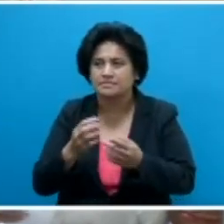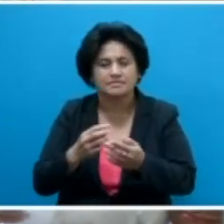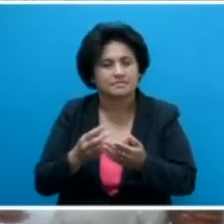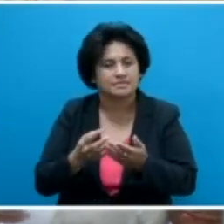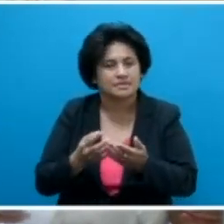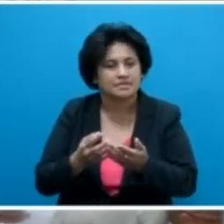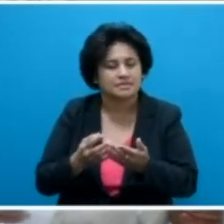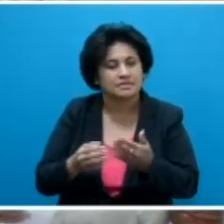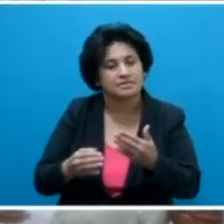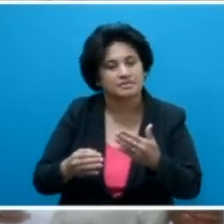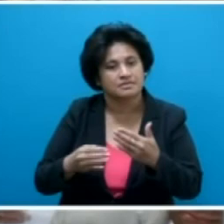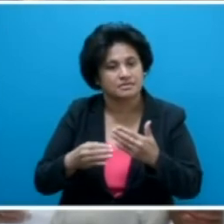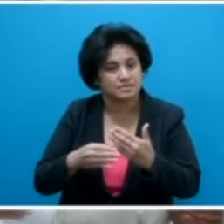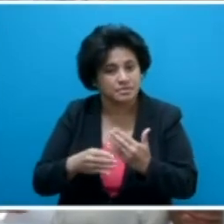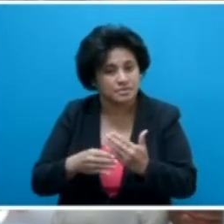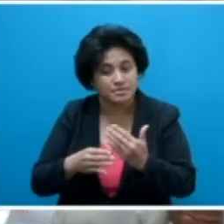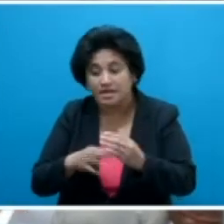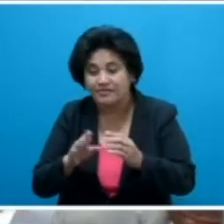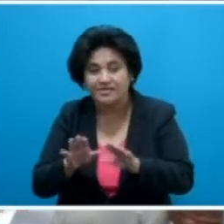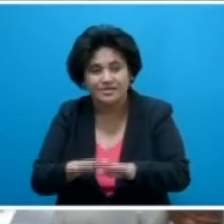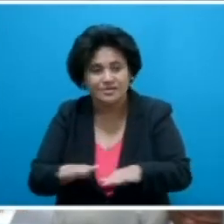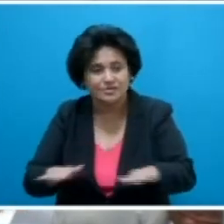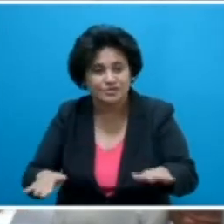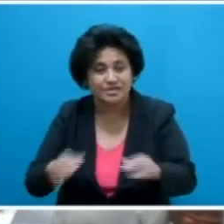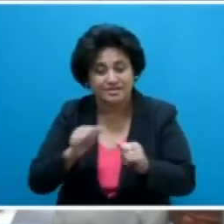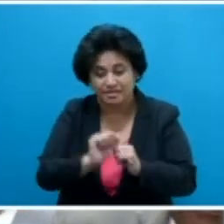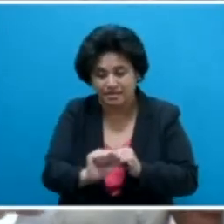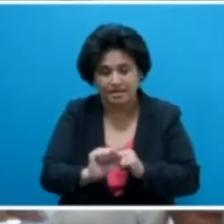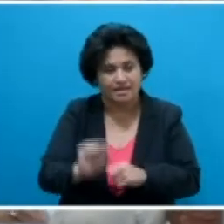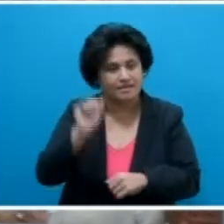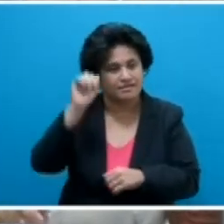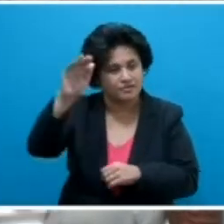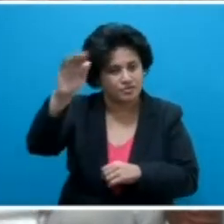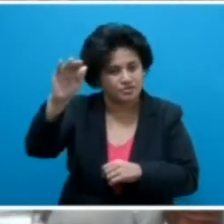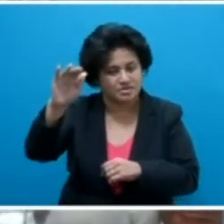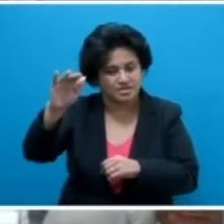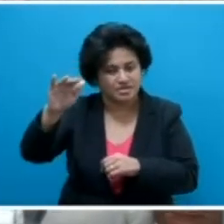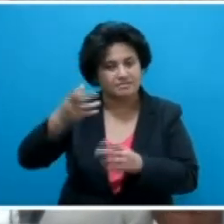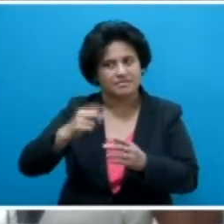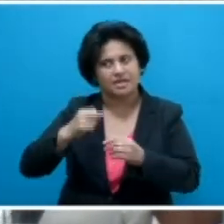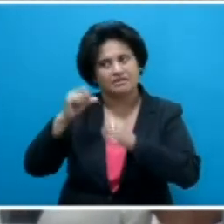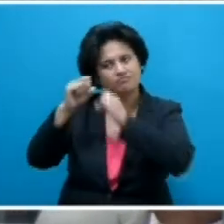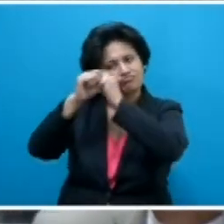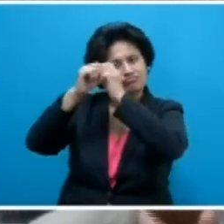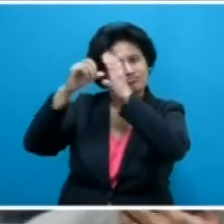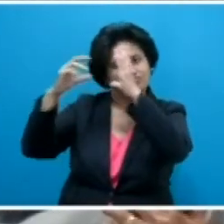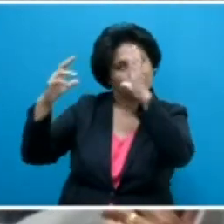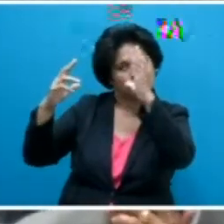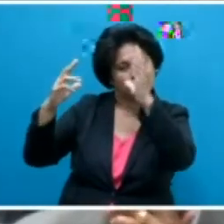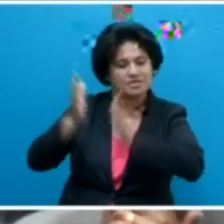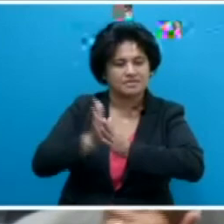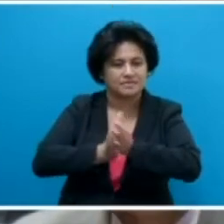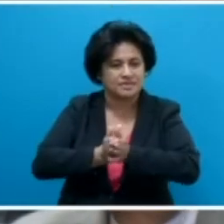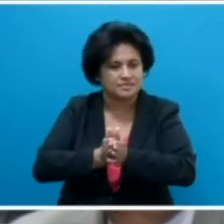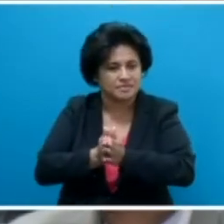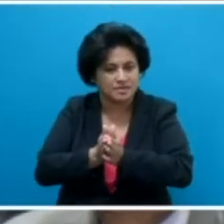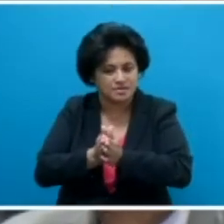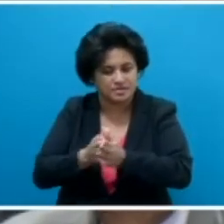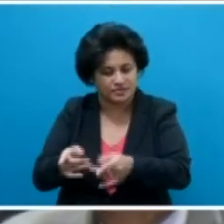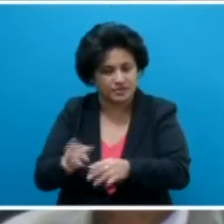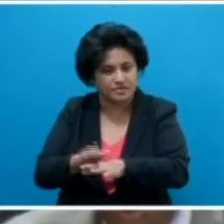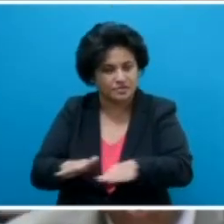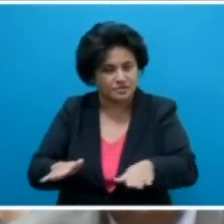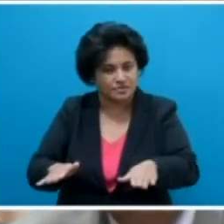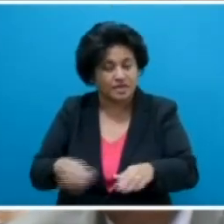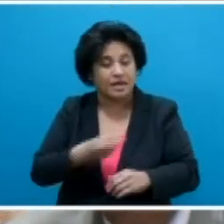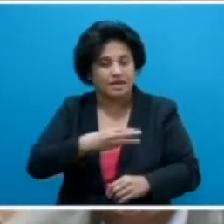a future worthy of our children and the future generation dreams and aspirations. The Ministry